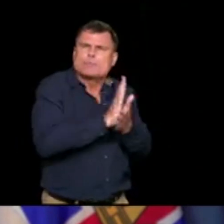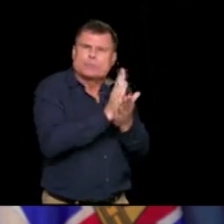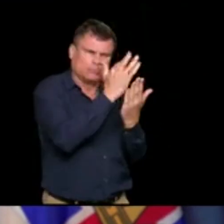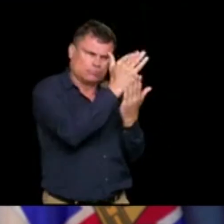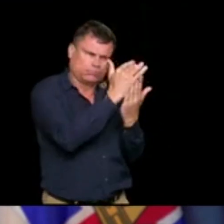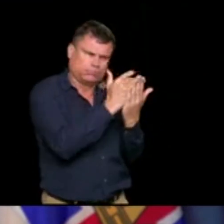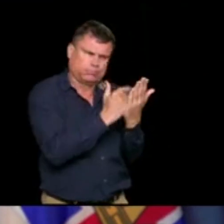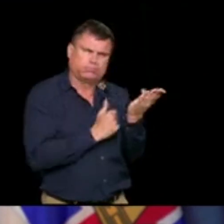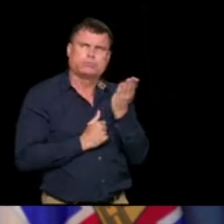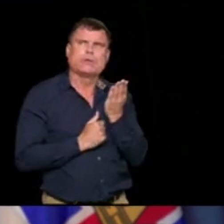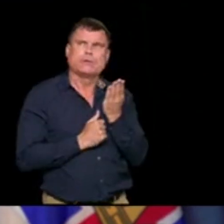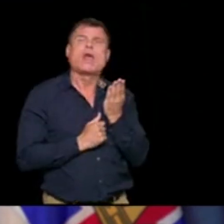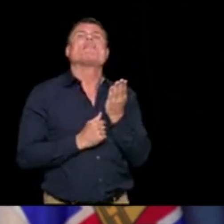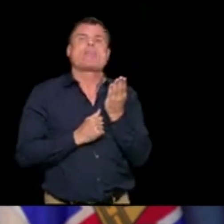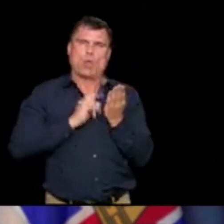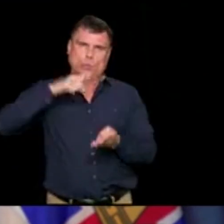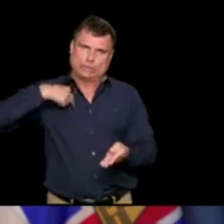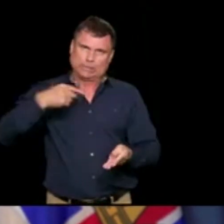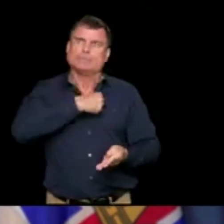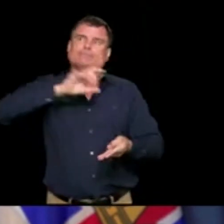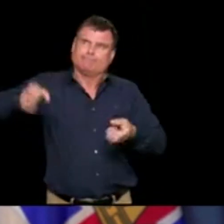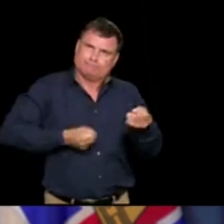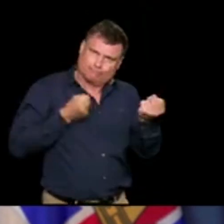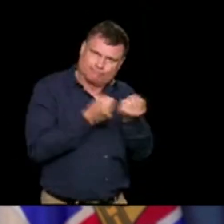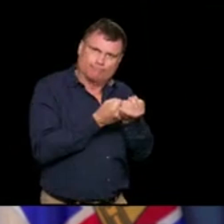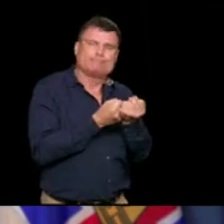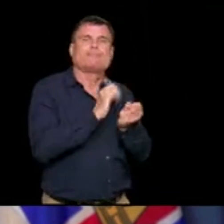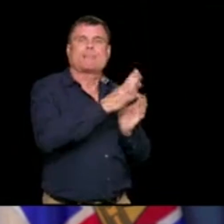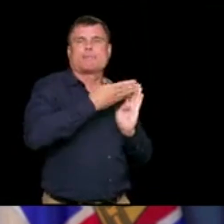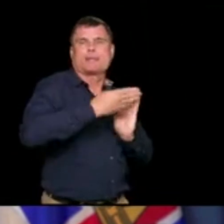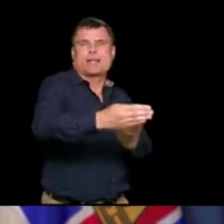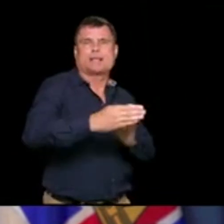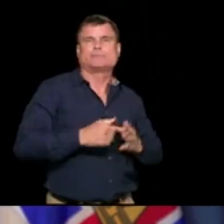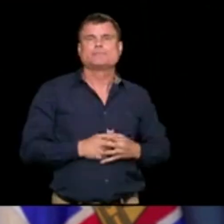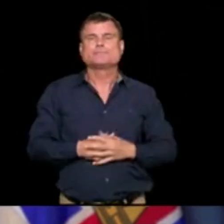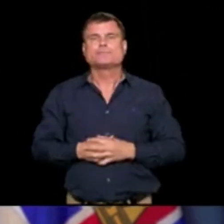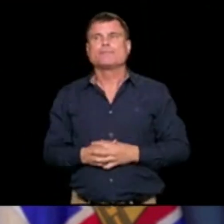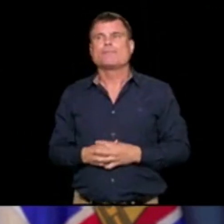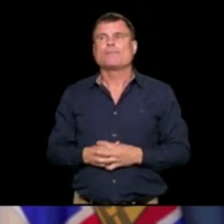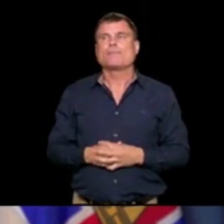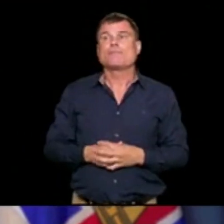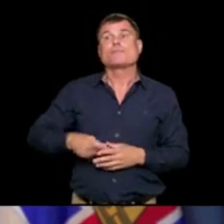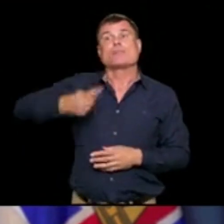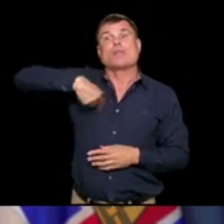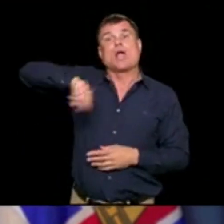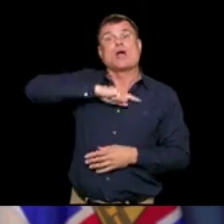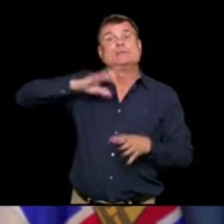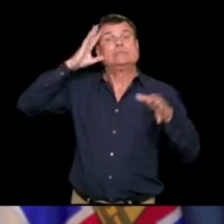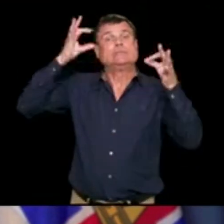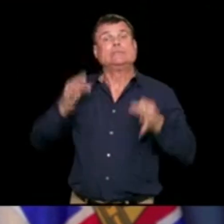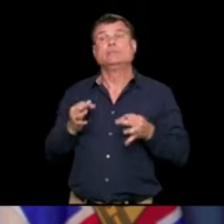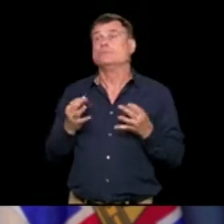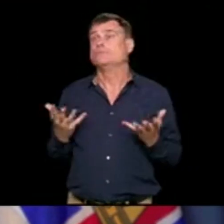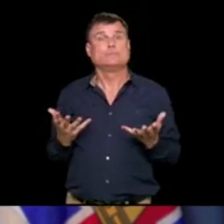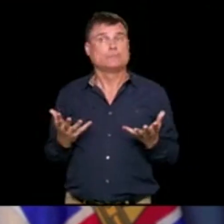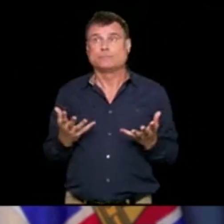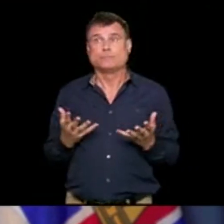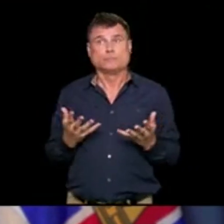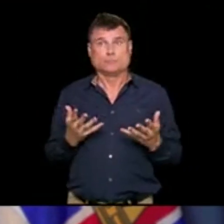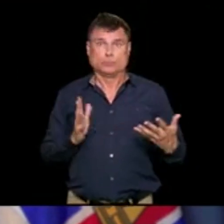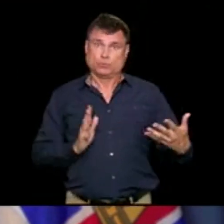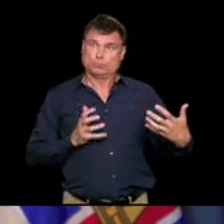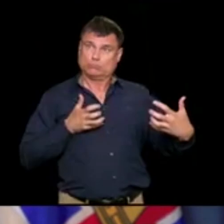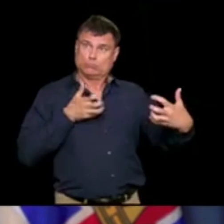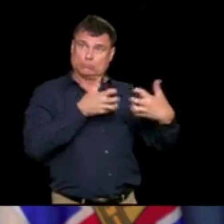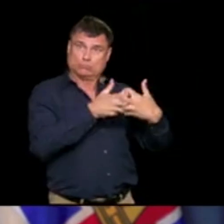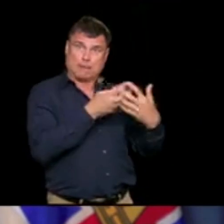proposal, all necessary information is made available to support government's decision. Our decisions on